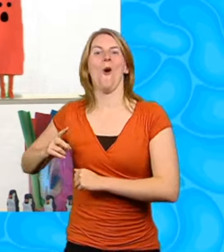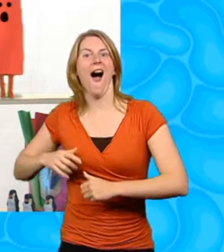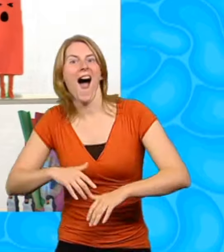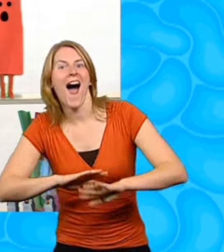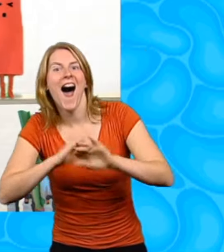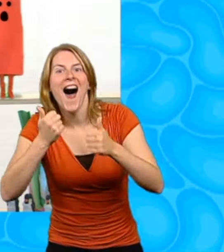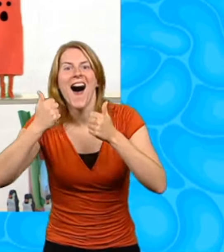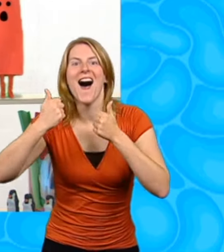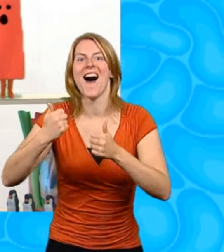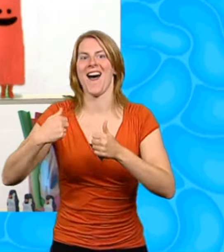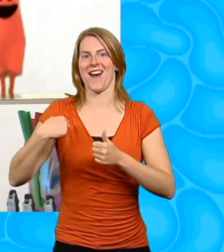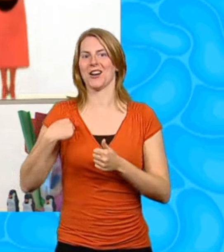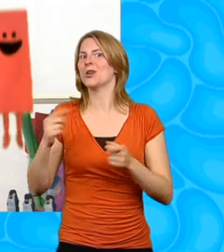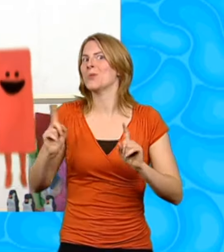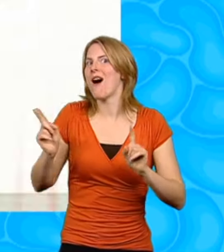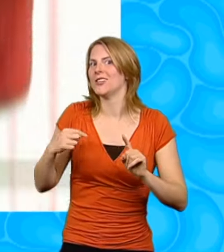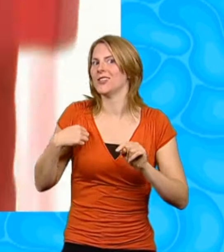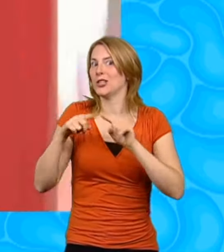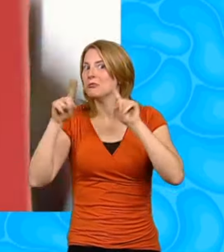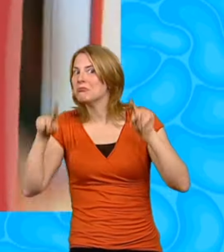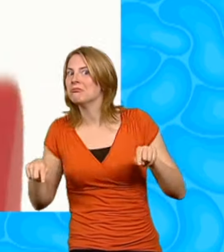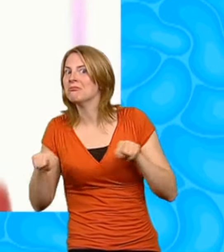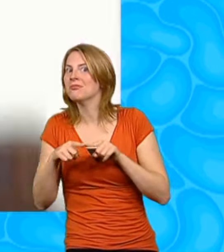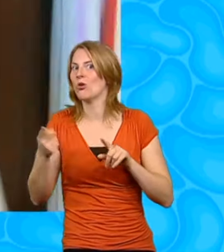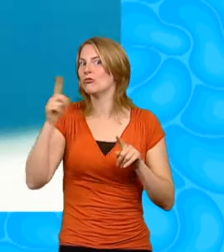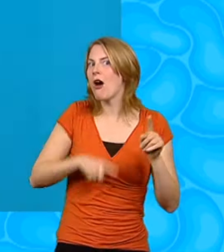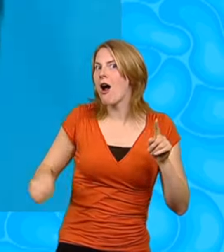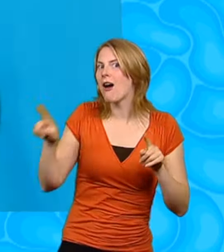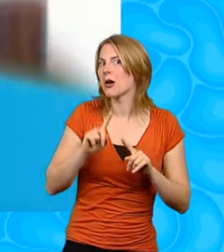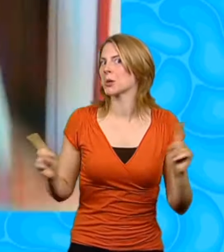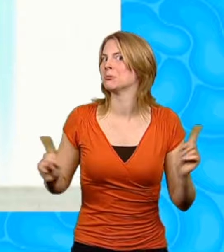Oh, hey, ah, yeah.